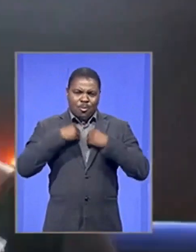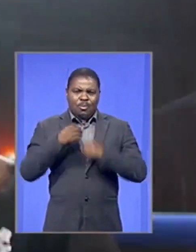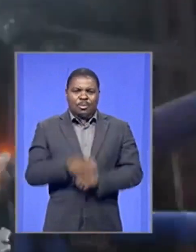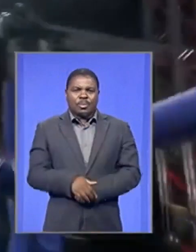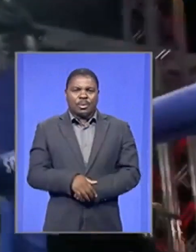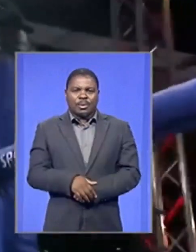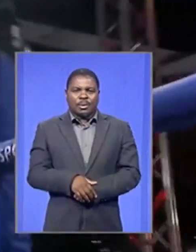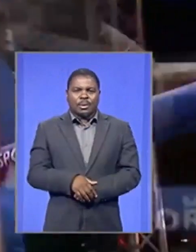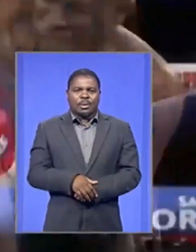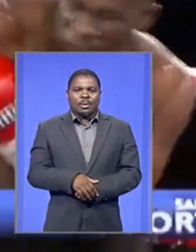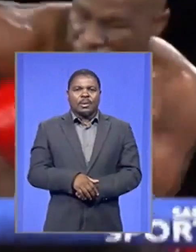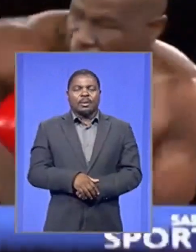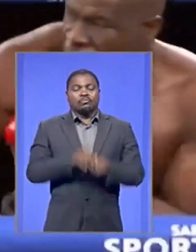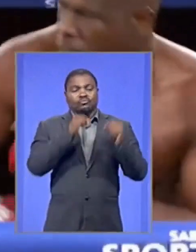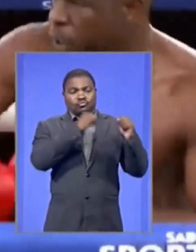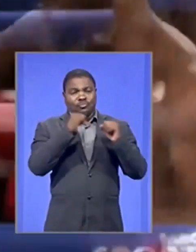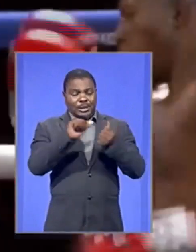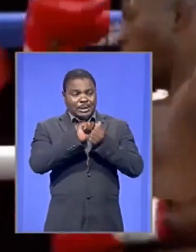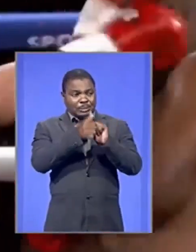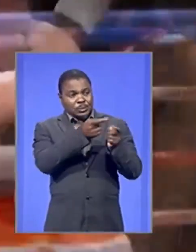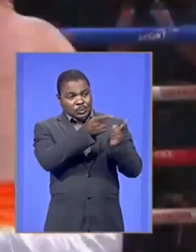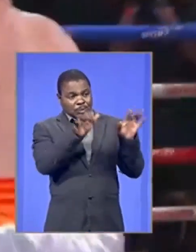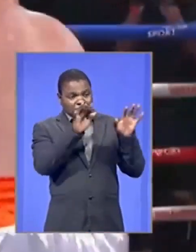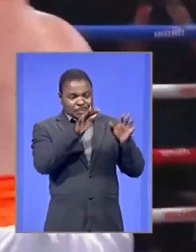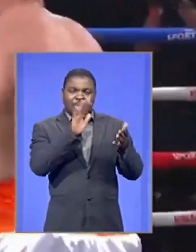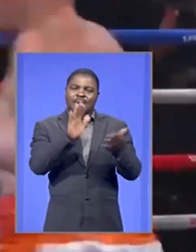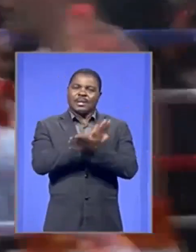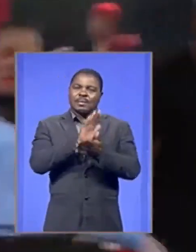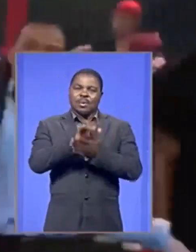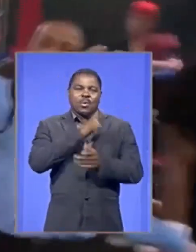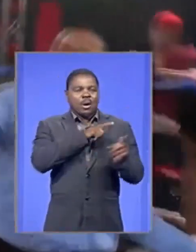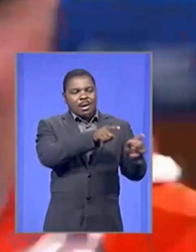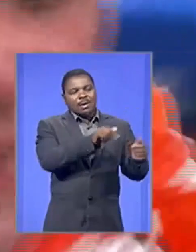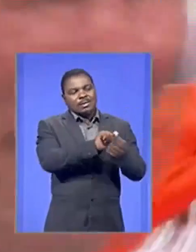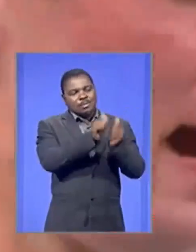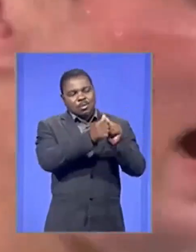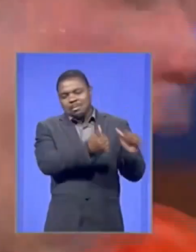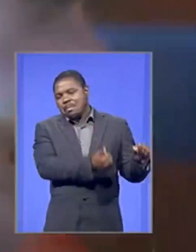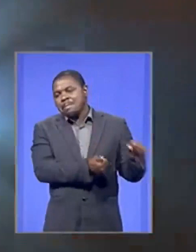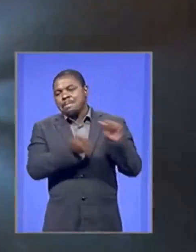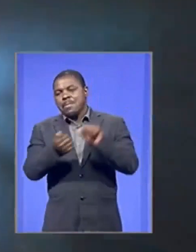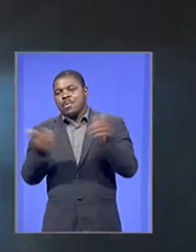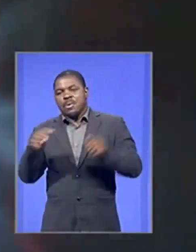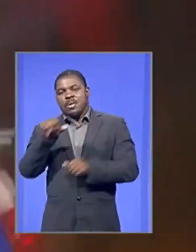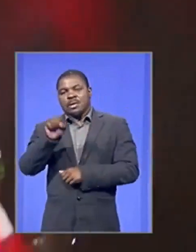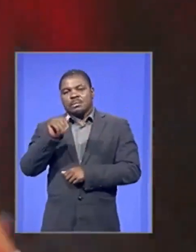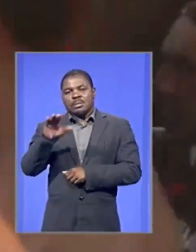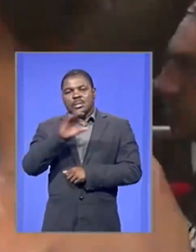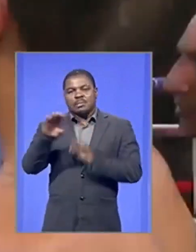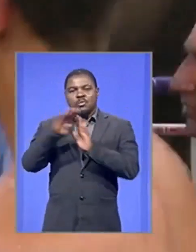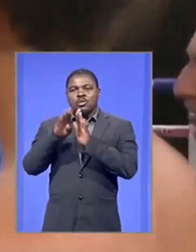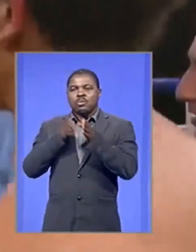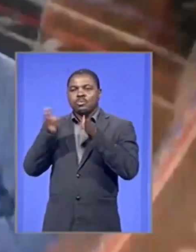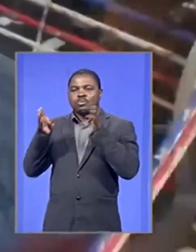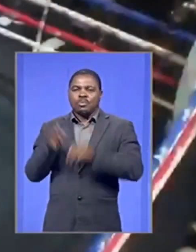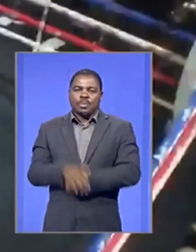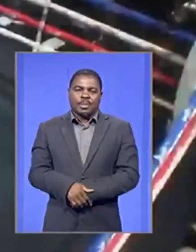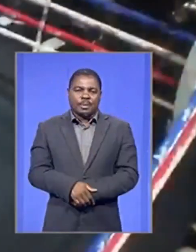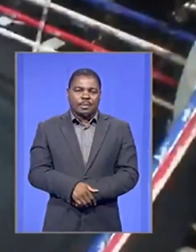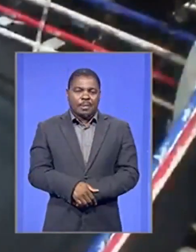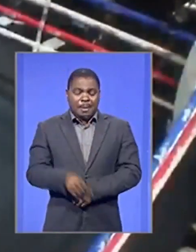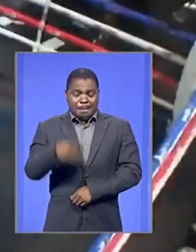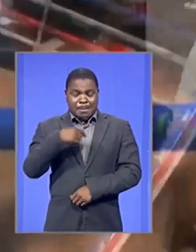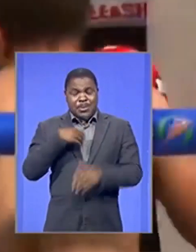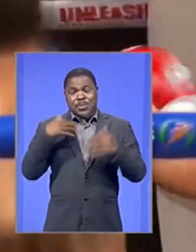Bacha papadi ya matswele ba thabetse sephetho sa go bušetša papadi ye makaleng a SABC. I'm very excited